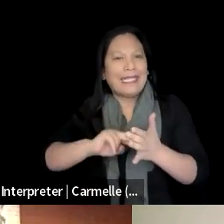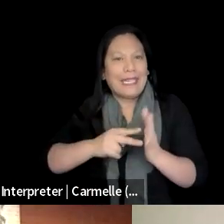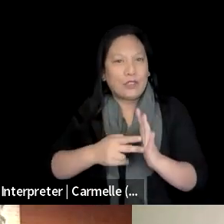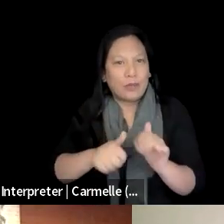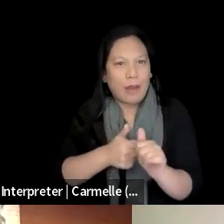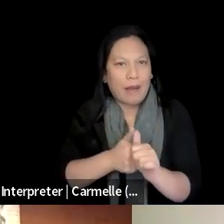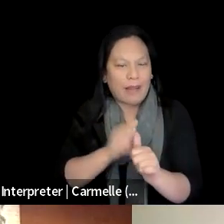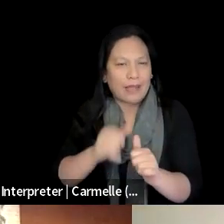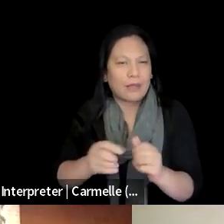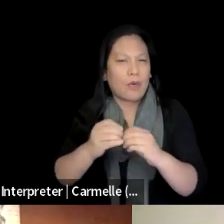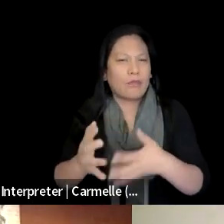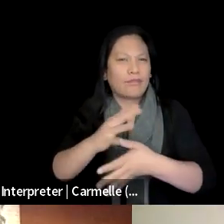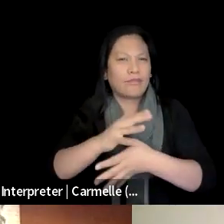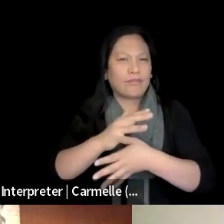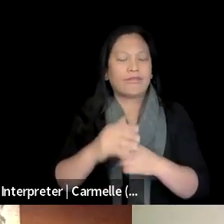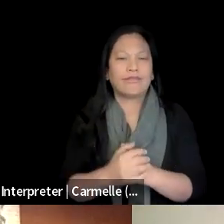the introduction.